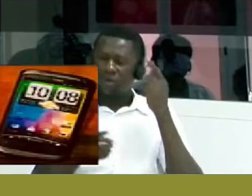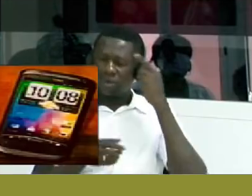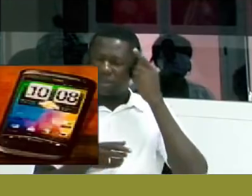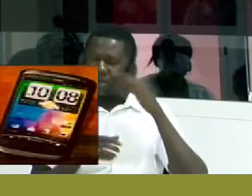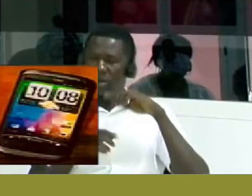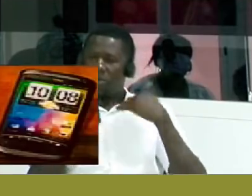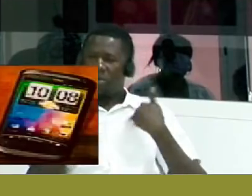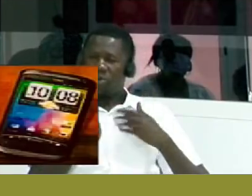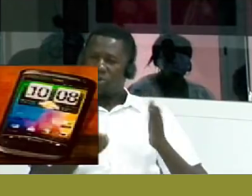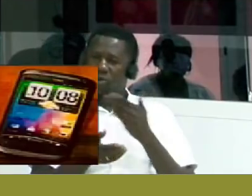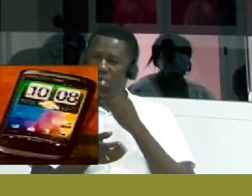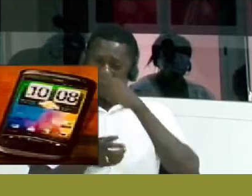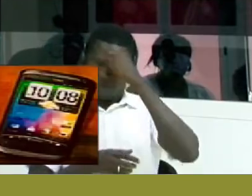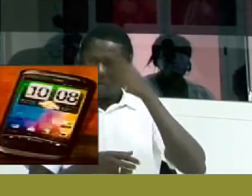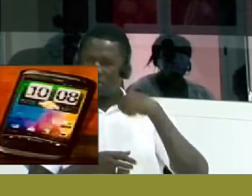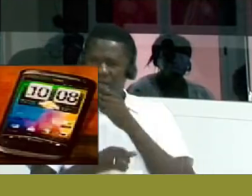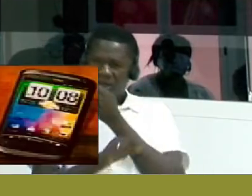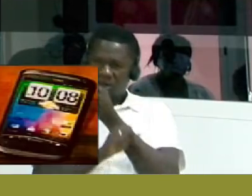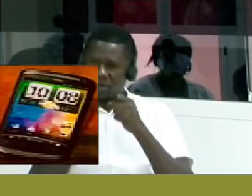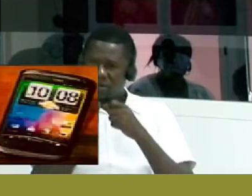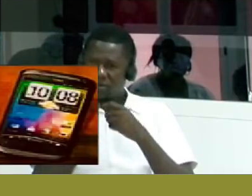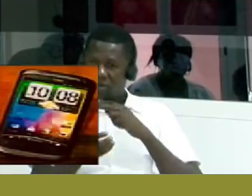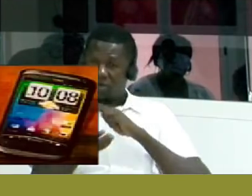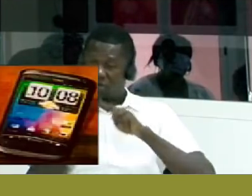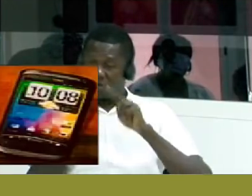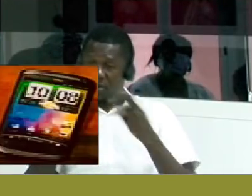those circumstances, you call that normal circumstance?